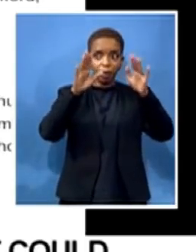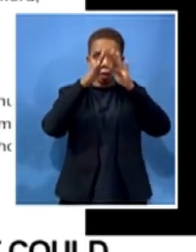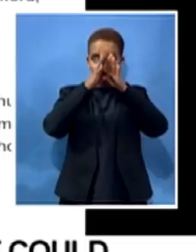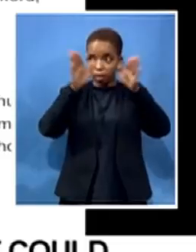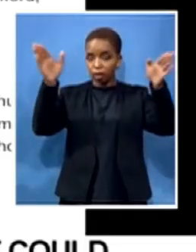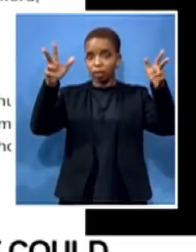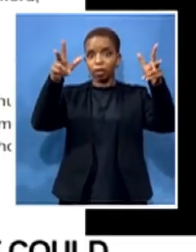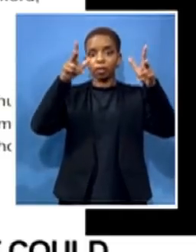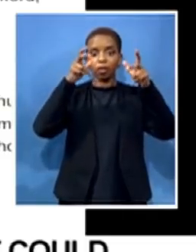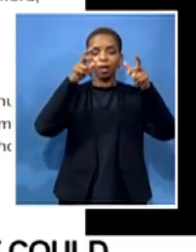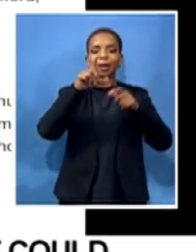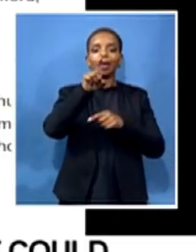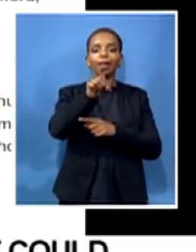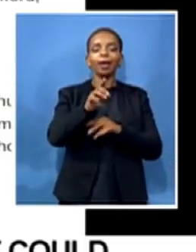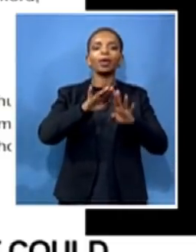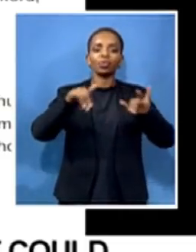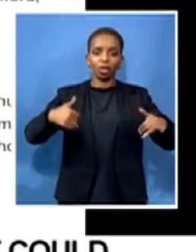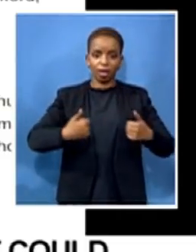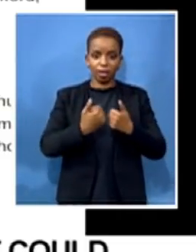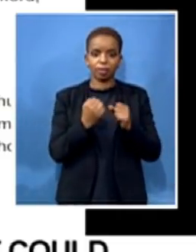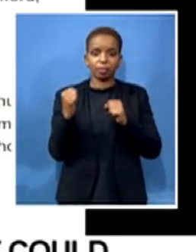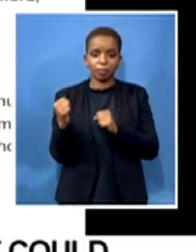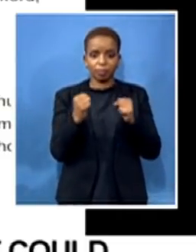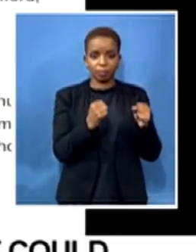because we have... Deputy Chair, sorry.